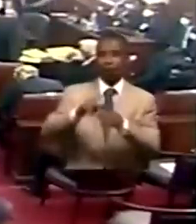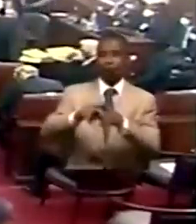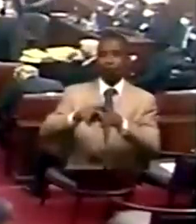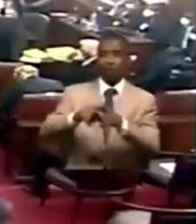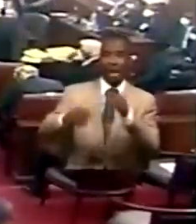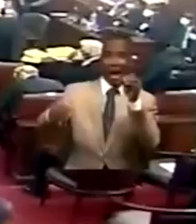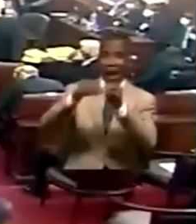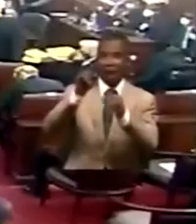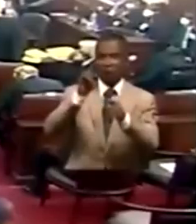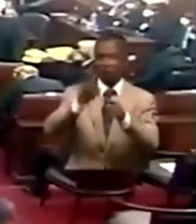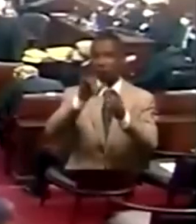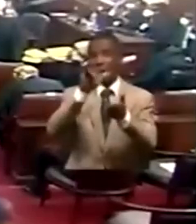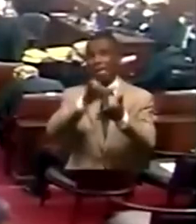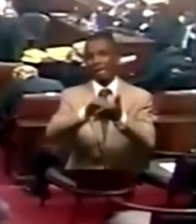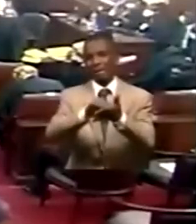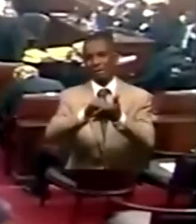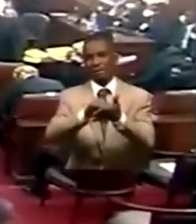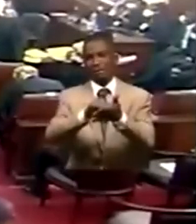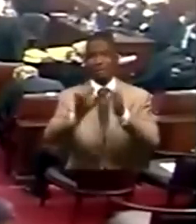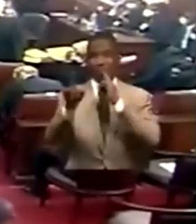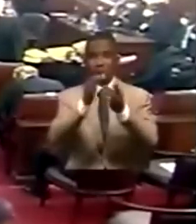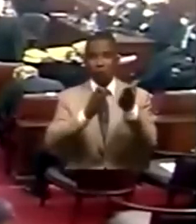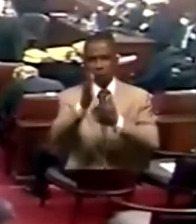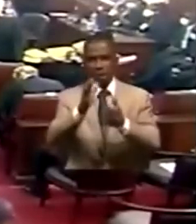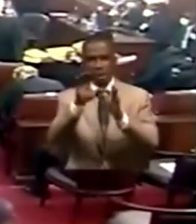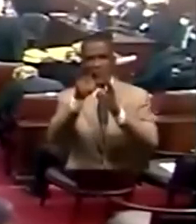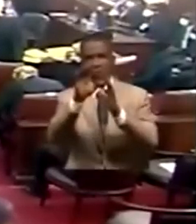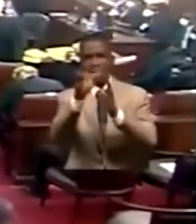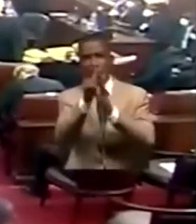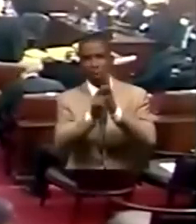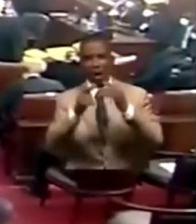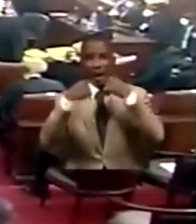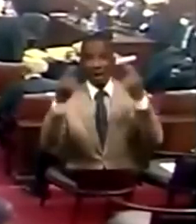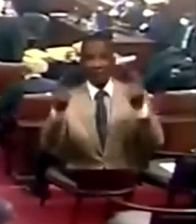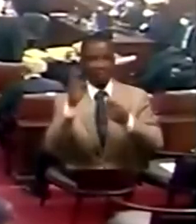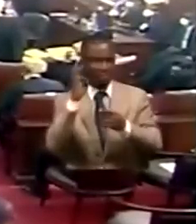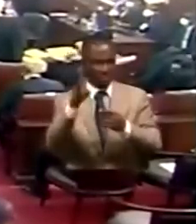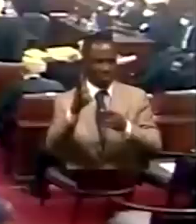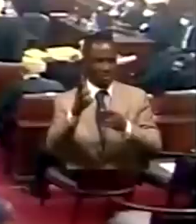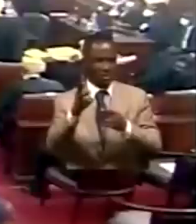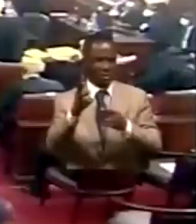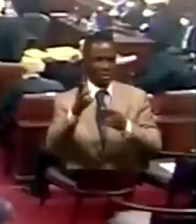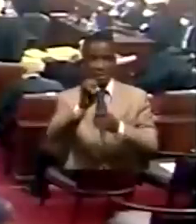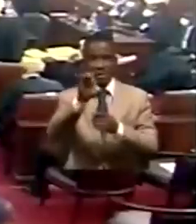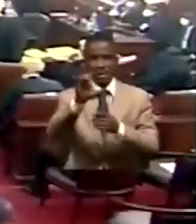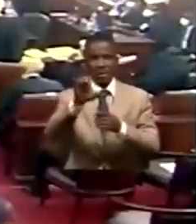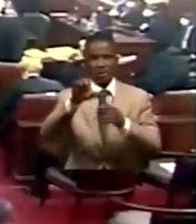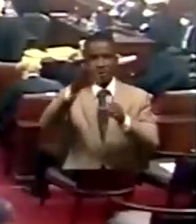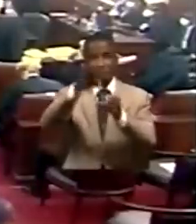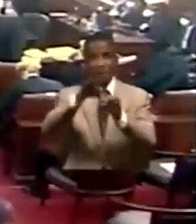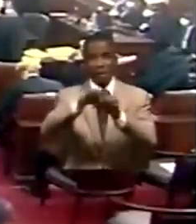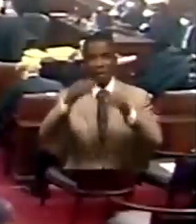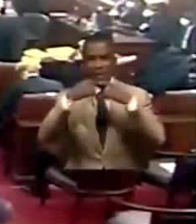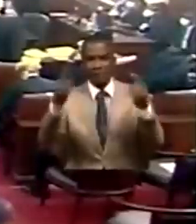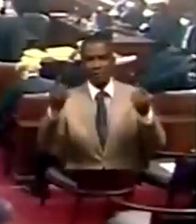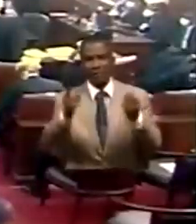of the process of getting the proper basis for constitutionally appropriate declaration of the results of the presidential election to be made.